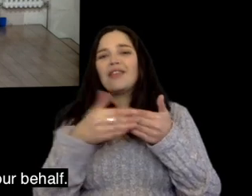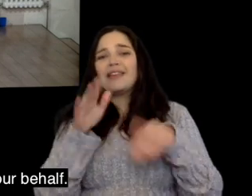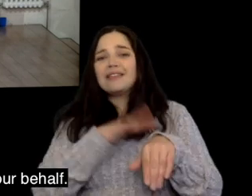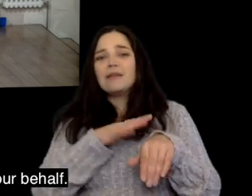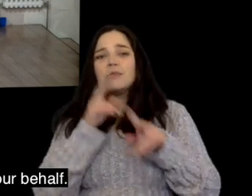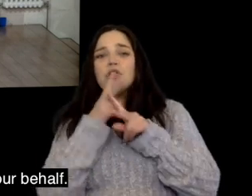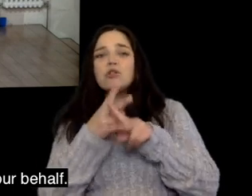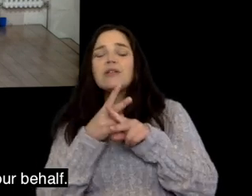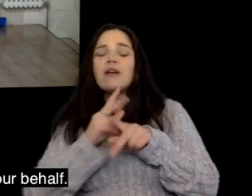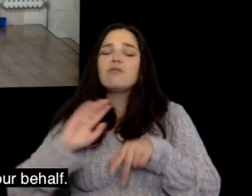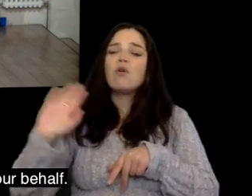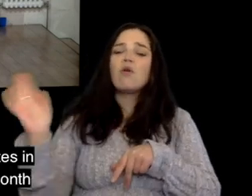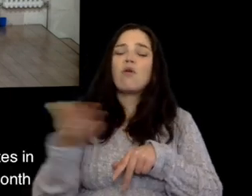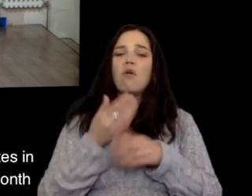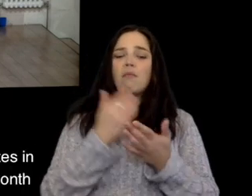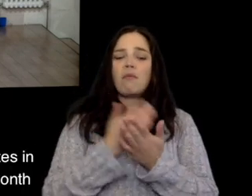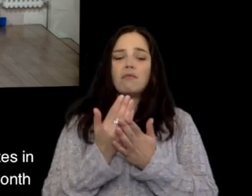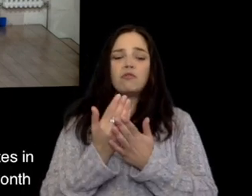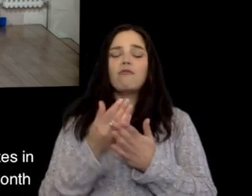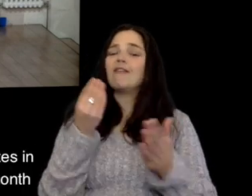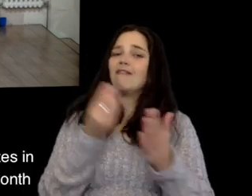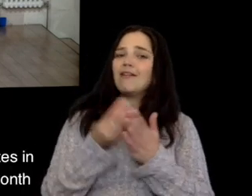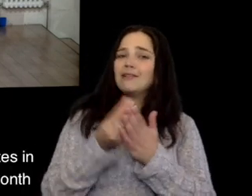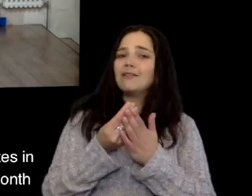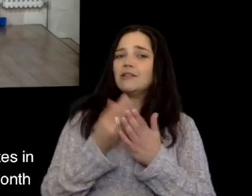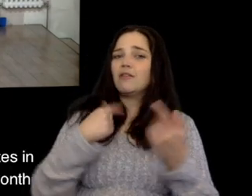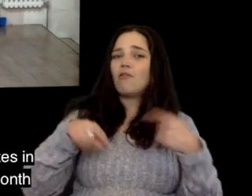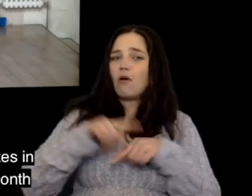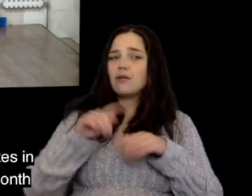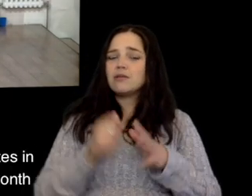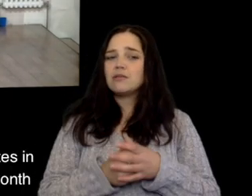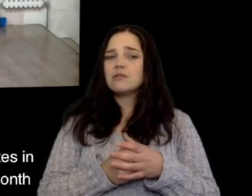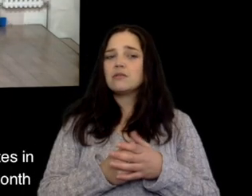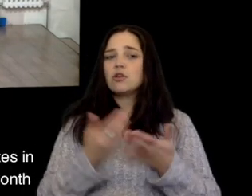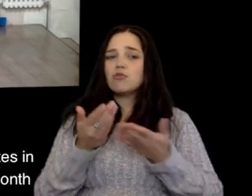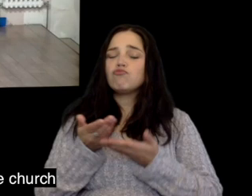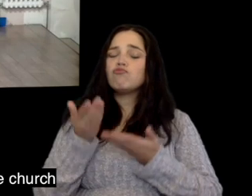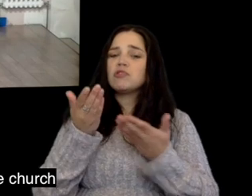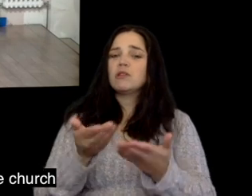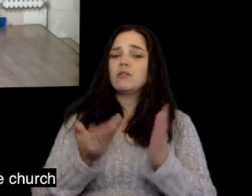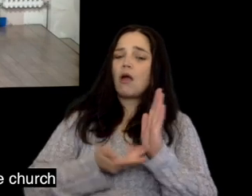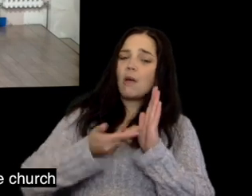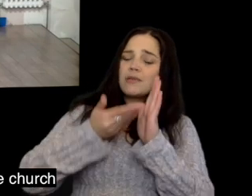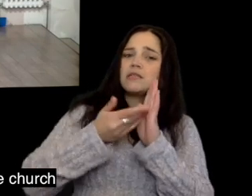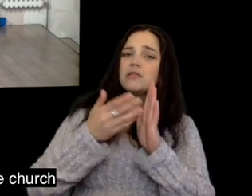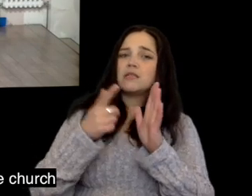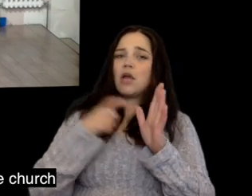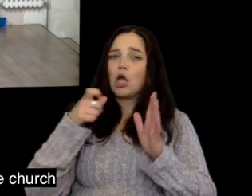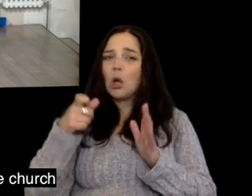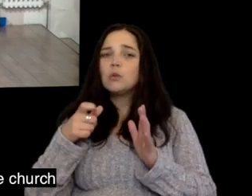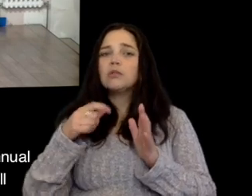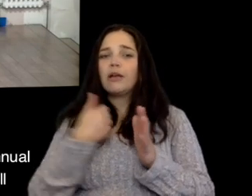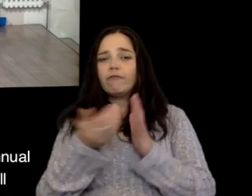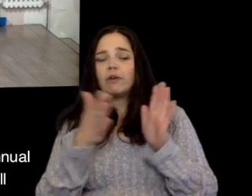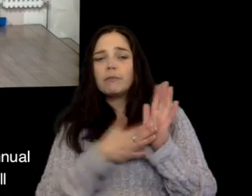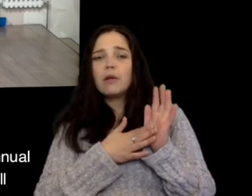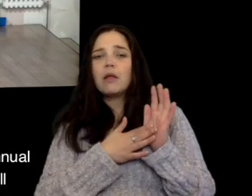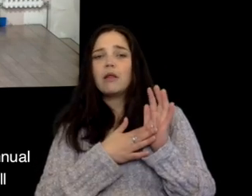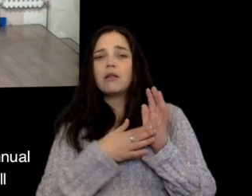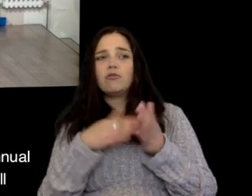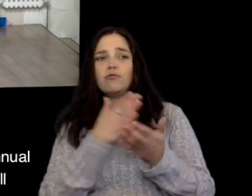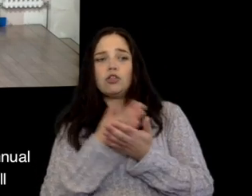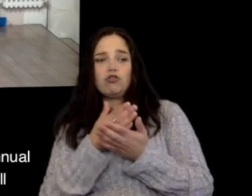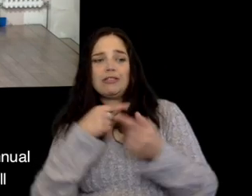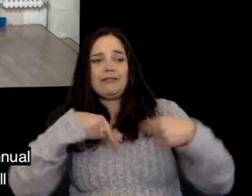During the time, he's looked after all aspects of finances on our behalf. He's presented updates and accounts each month to